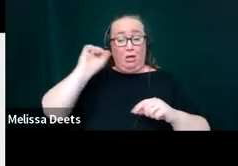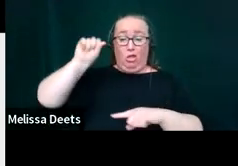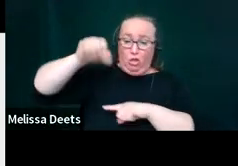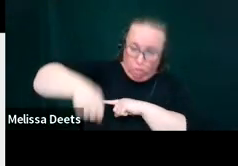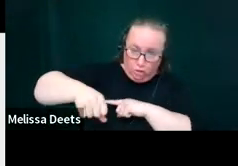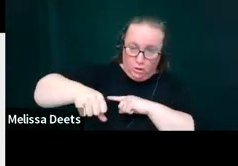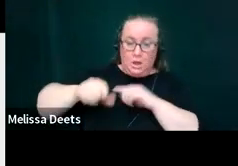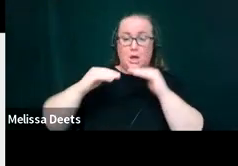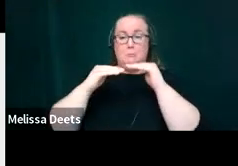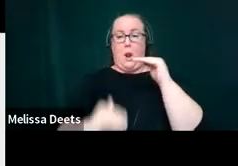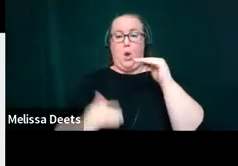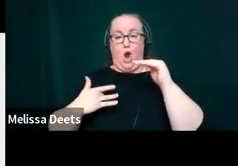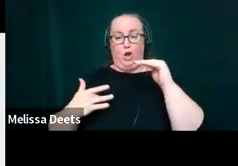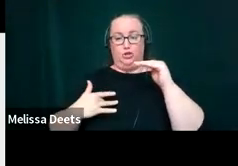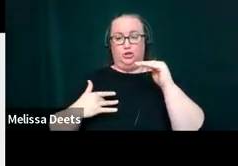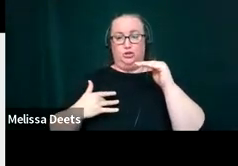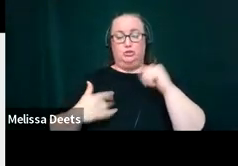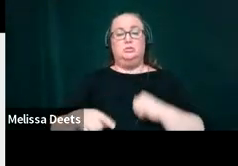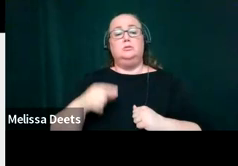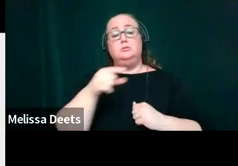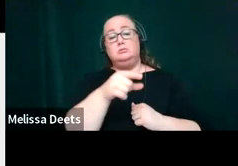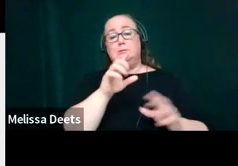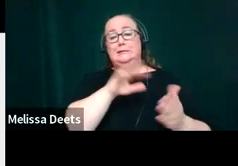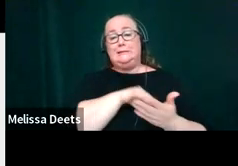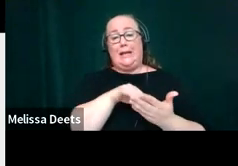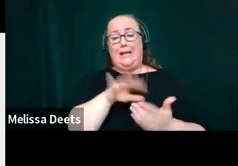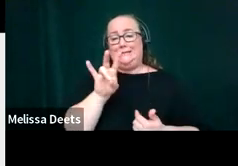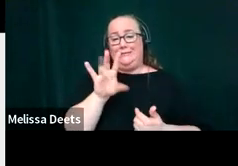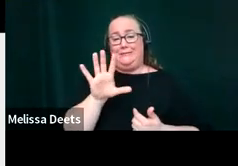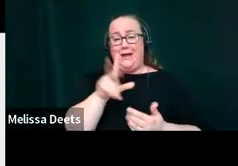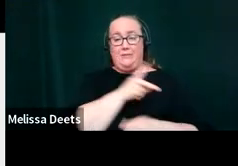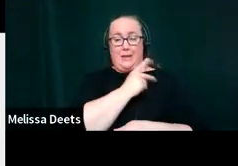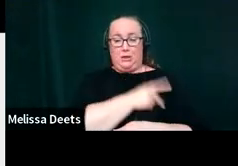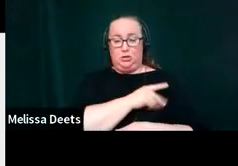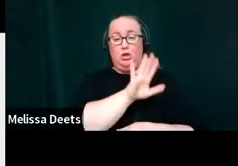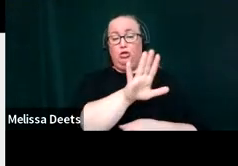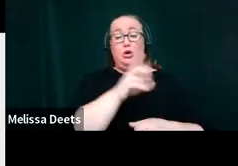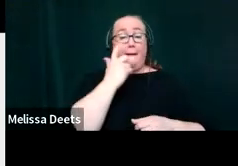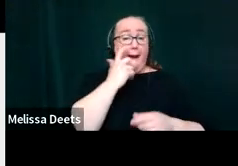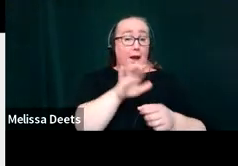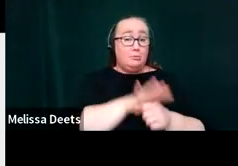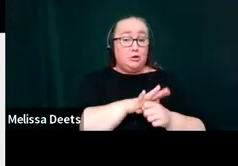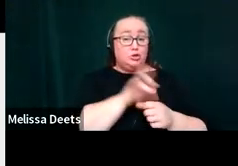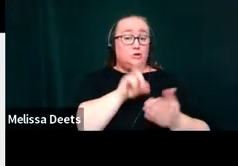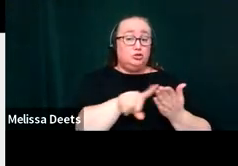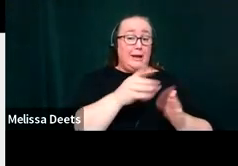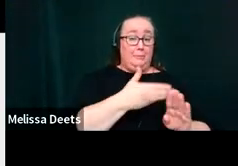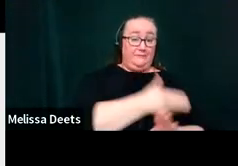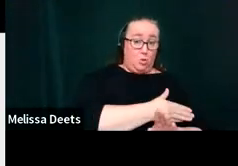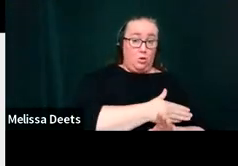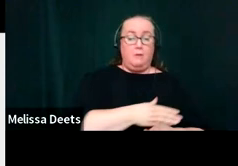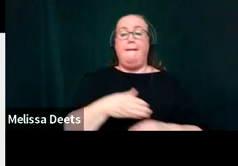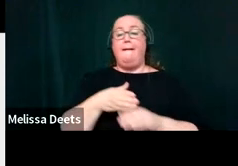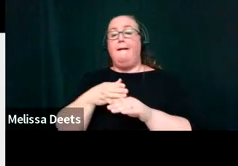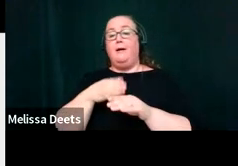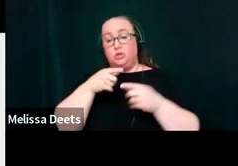time. So in this study of 75 patients, the pressure was checked before, during, and after a headstand. So all